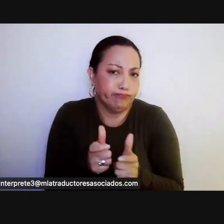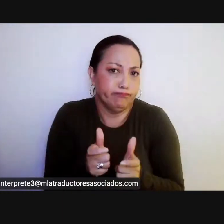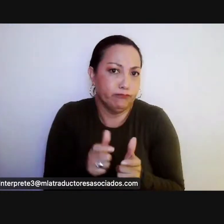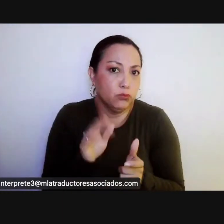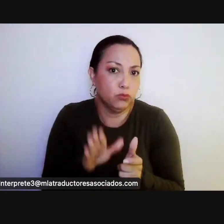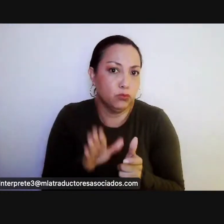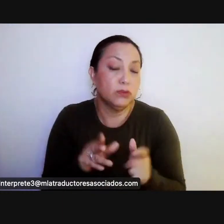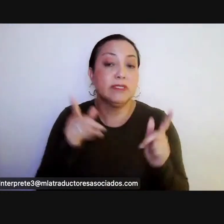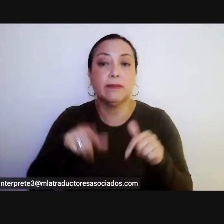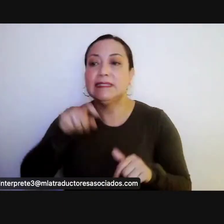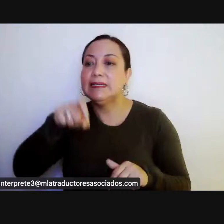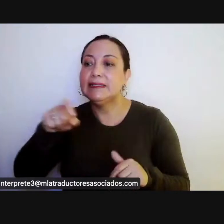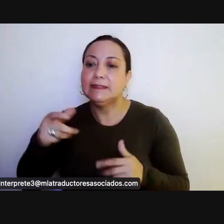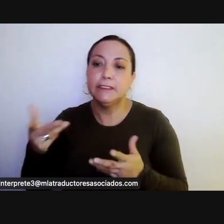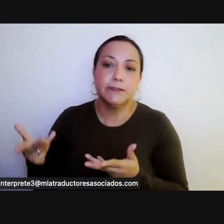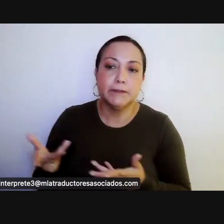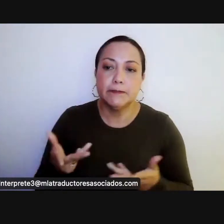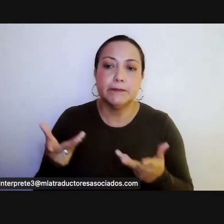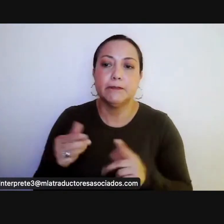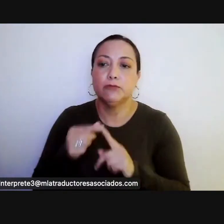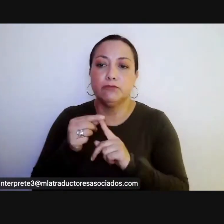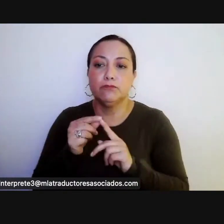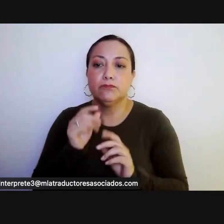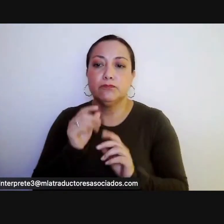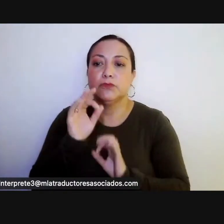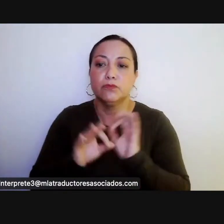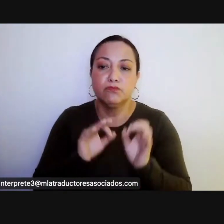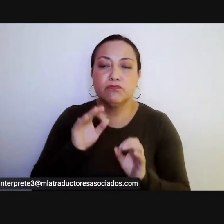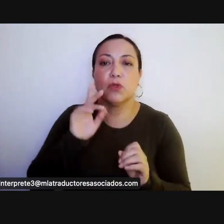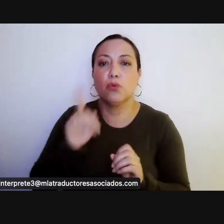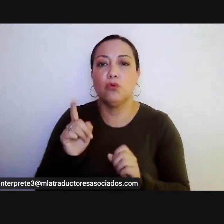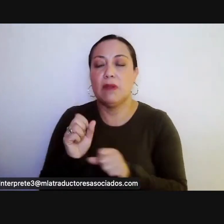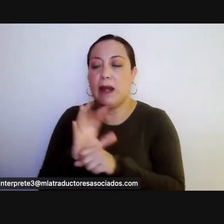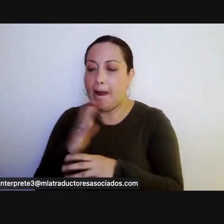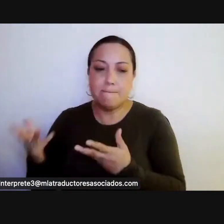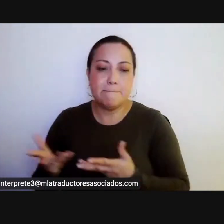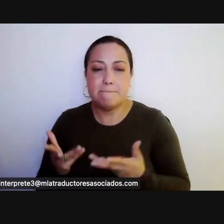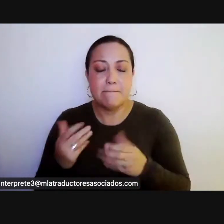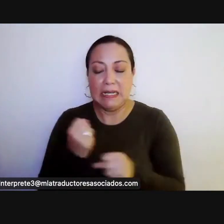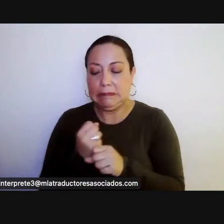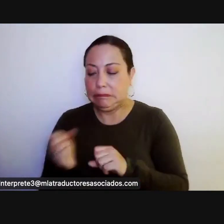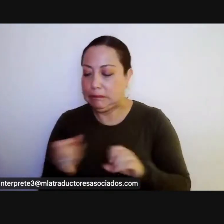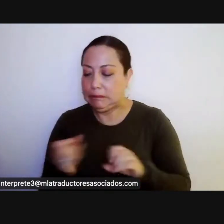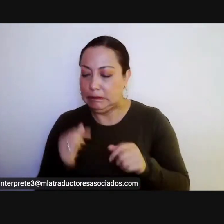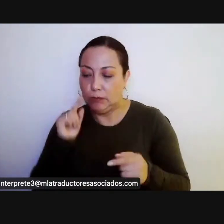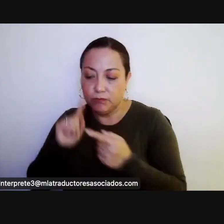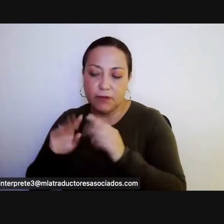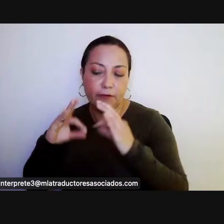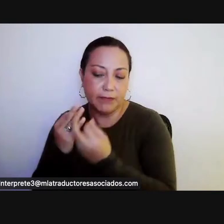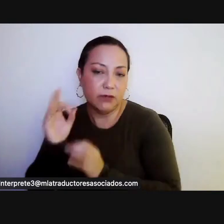for the decrease of employment for women, and also the care needed